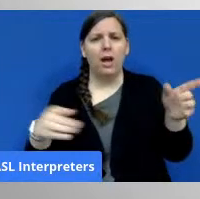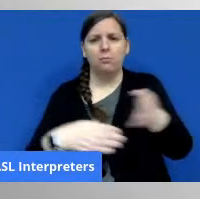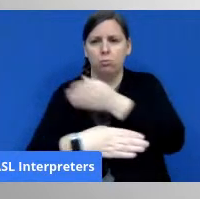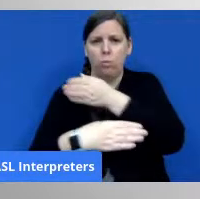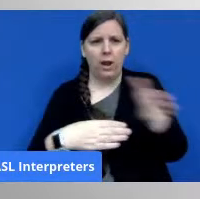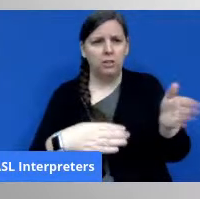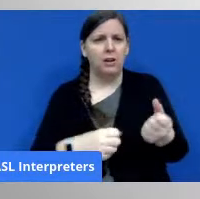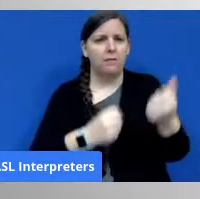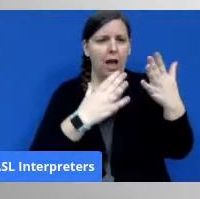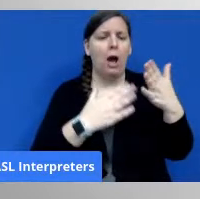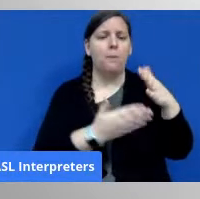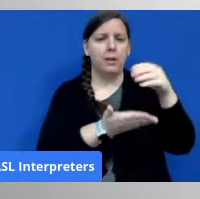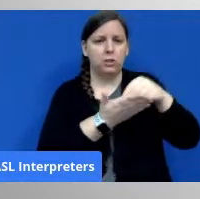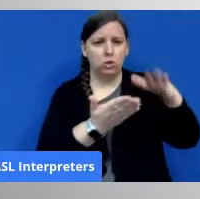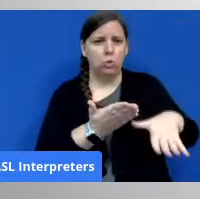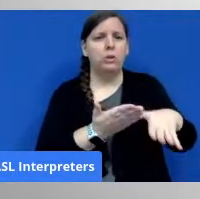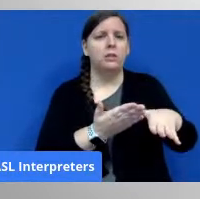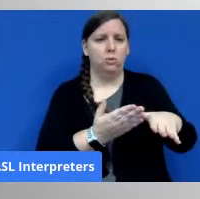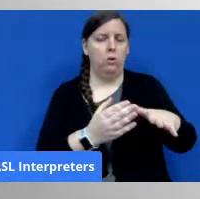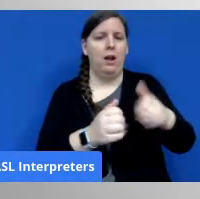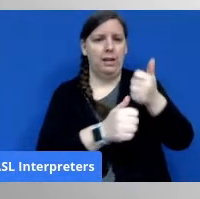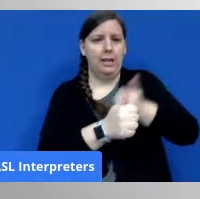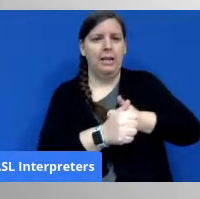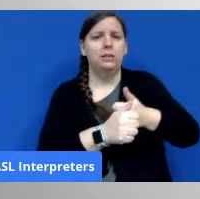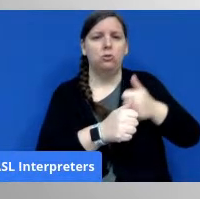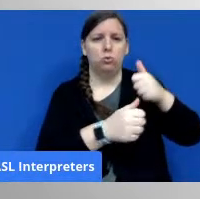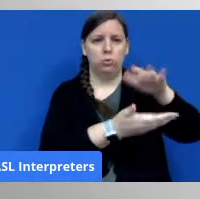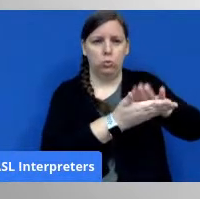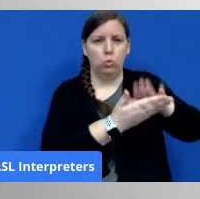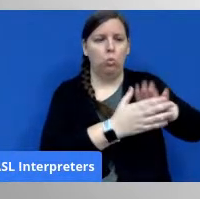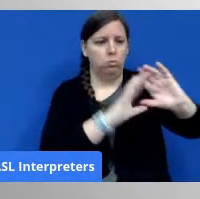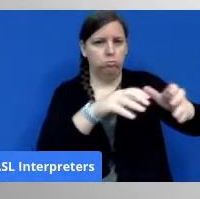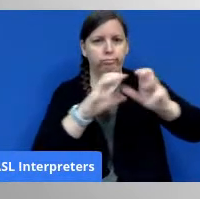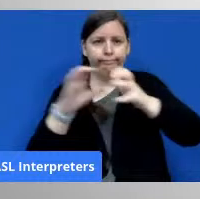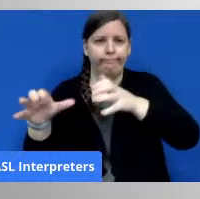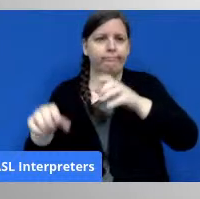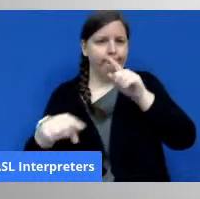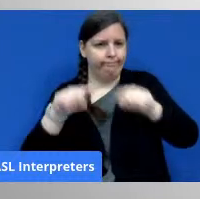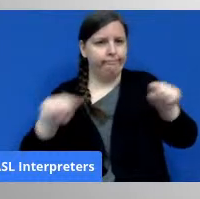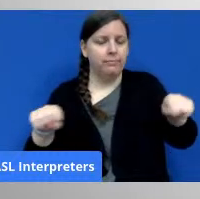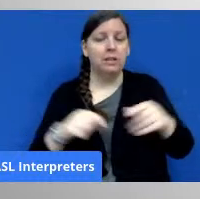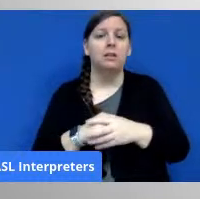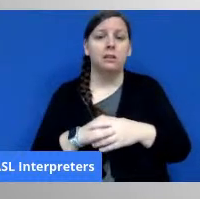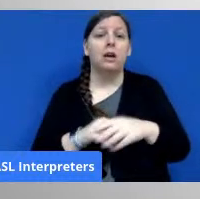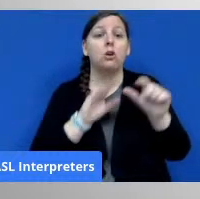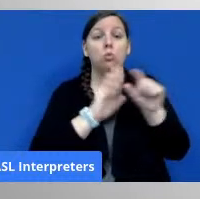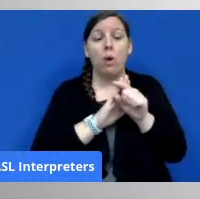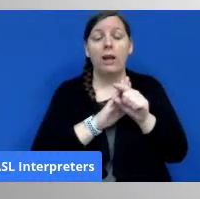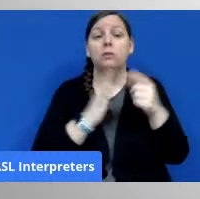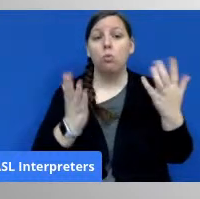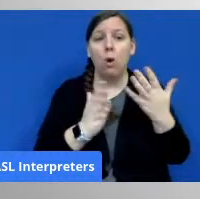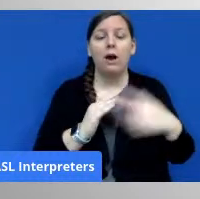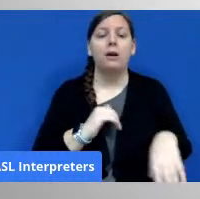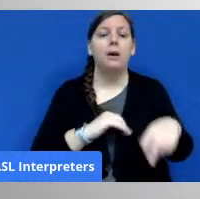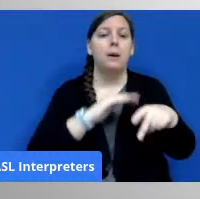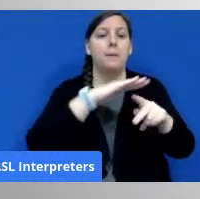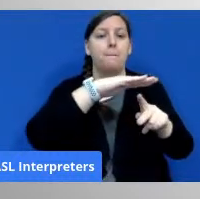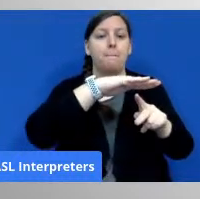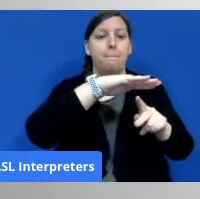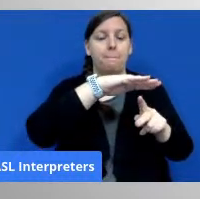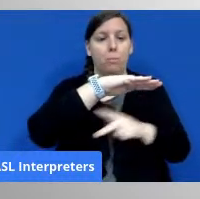each site serves because it does vary by school. The grades that we serve are pre-K through 5th